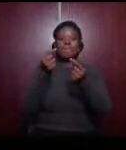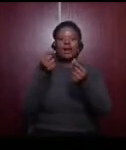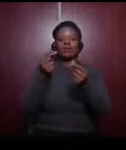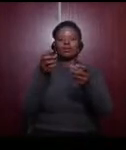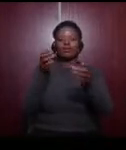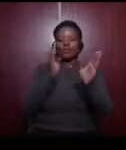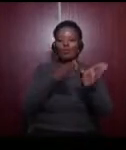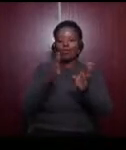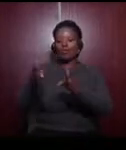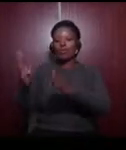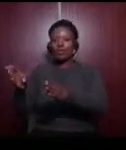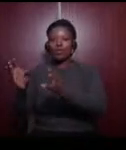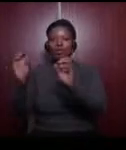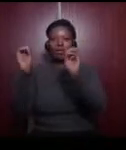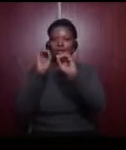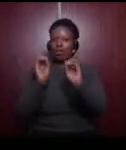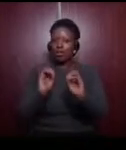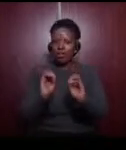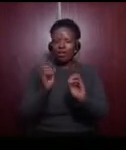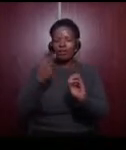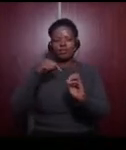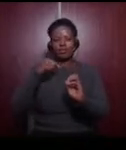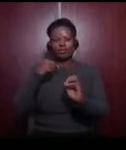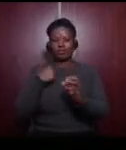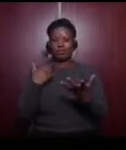board, I'm told. So